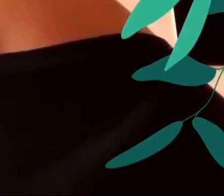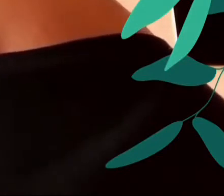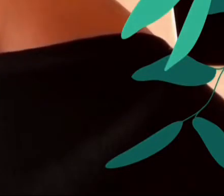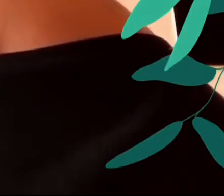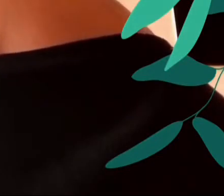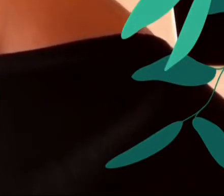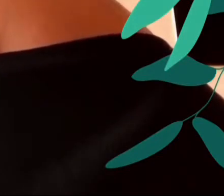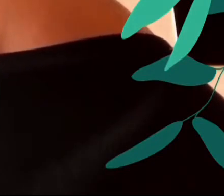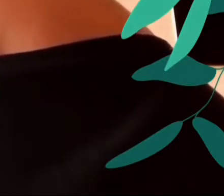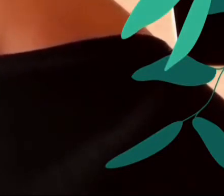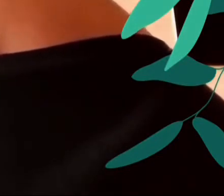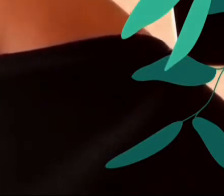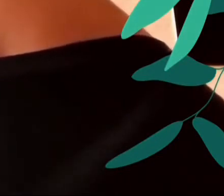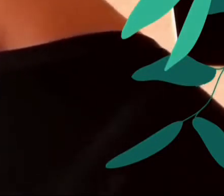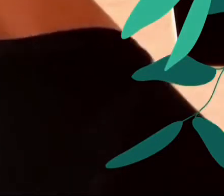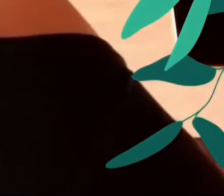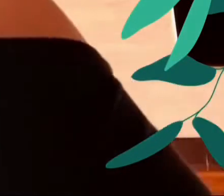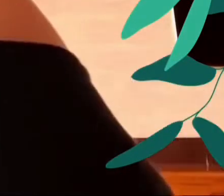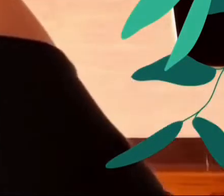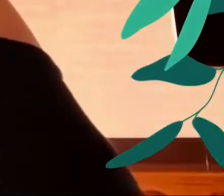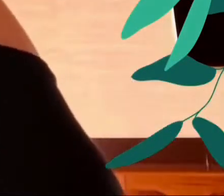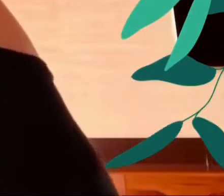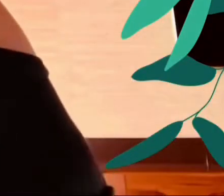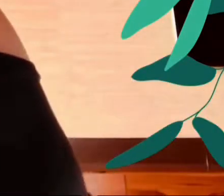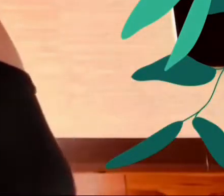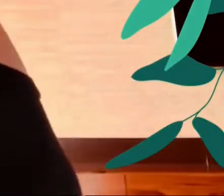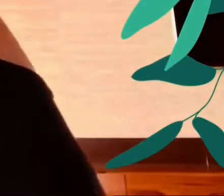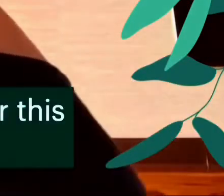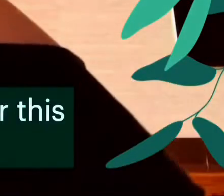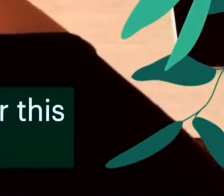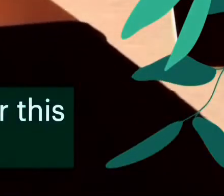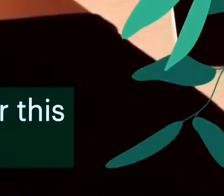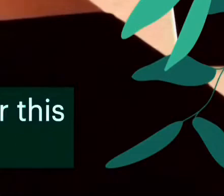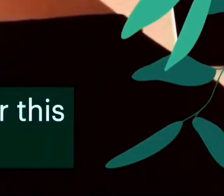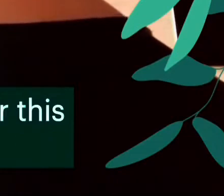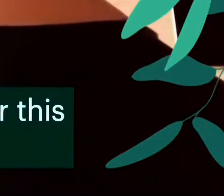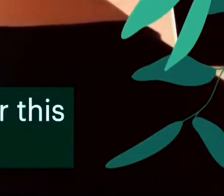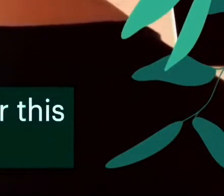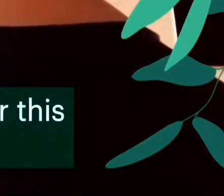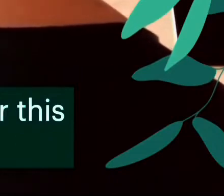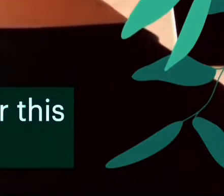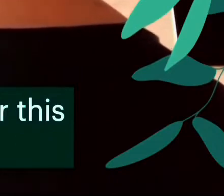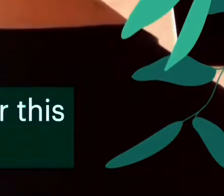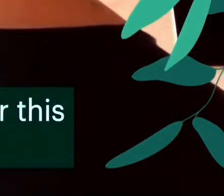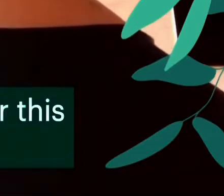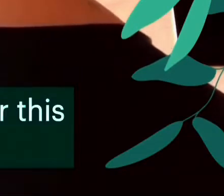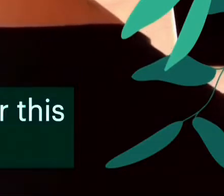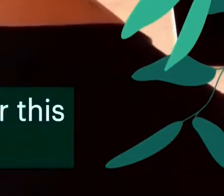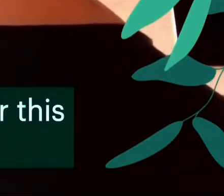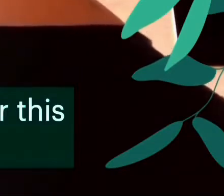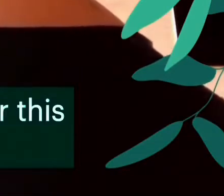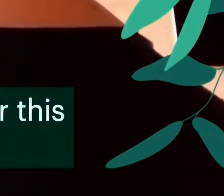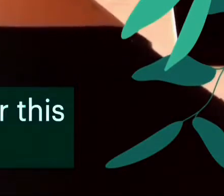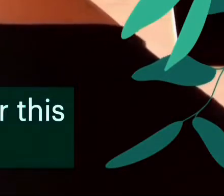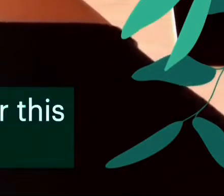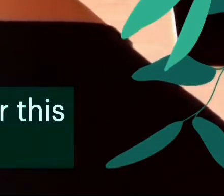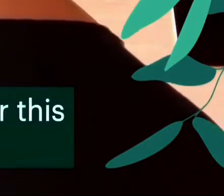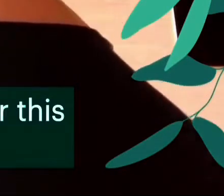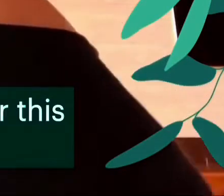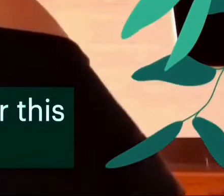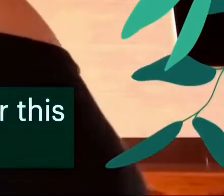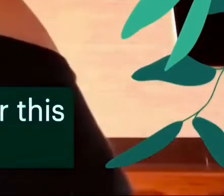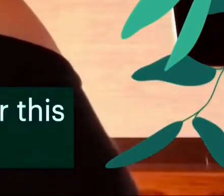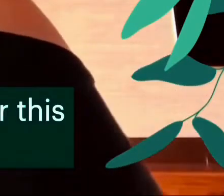Can we get some volume? We have come together to get free, and I wanted to offer up a spell for this freedom work,